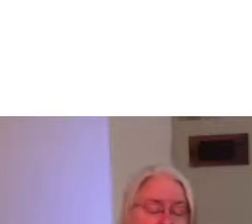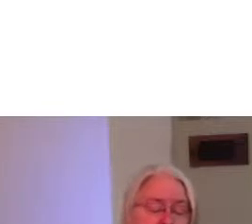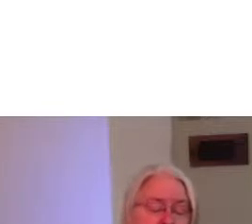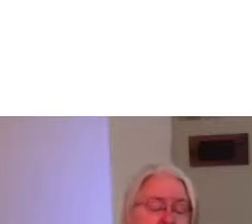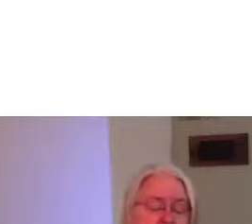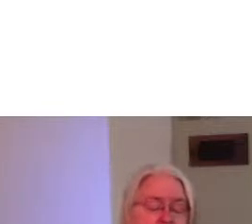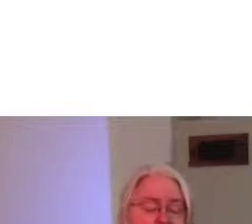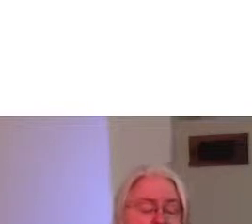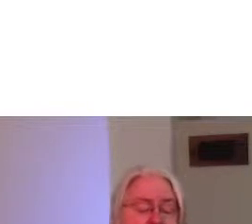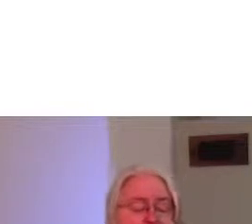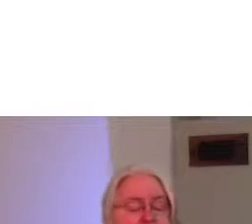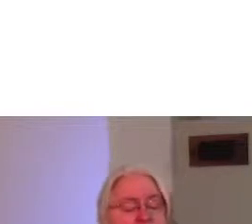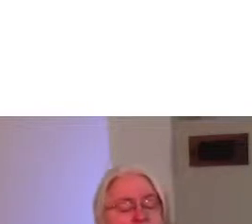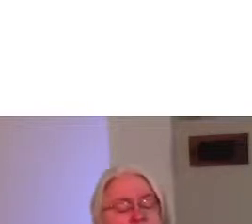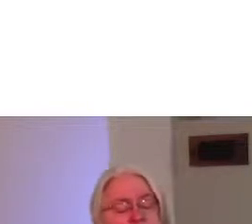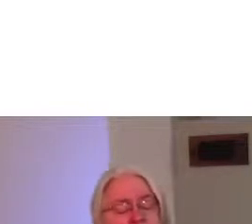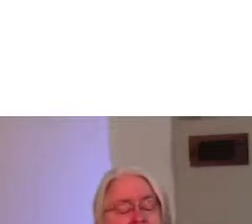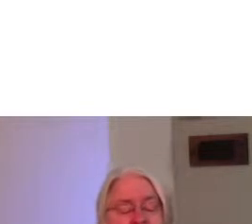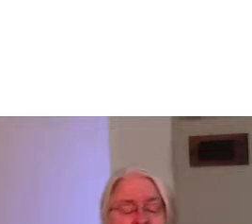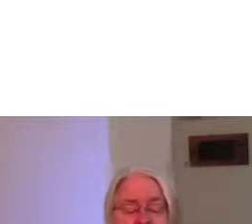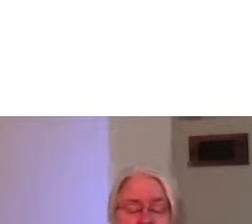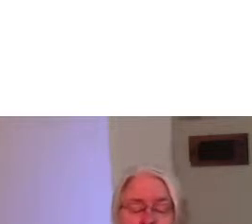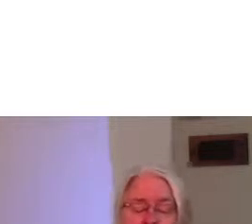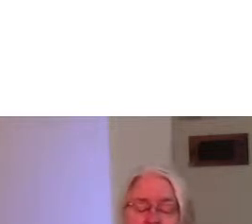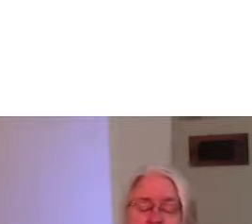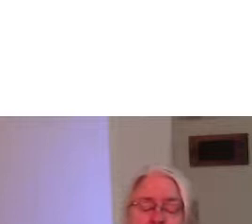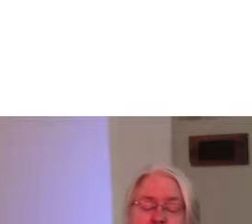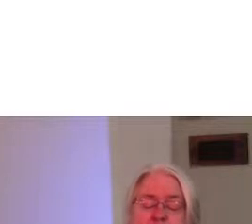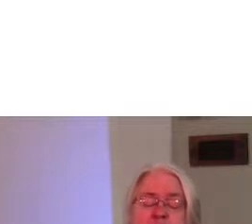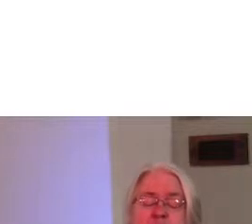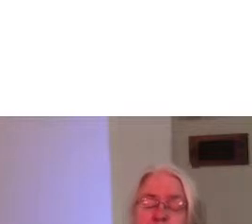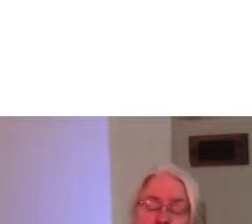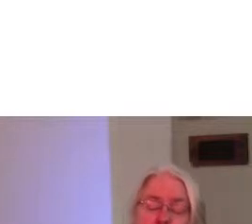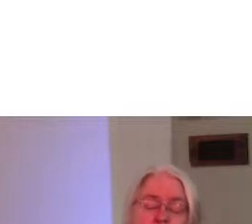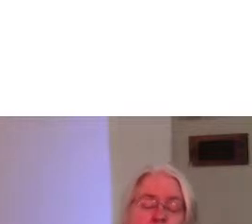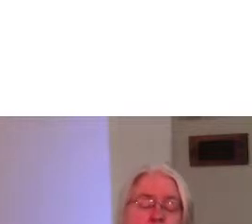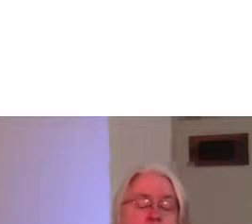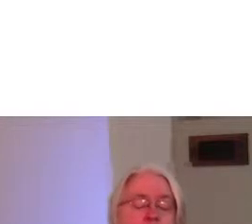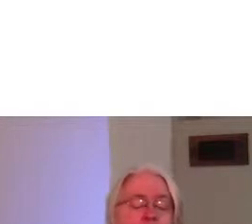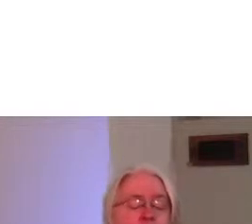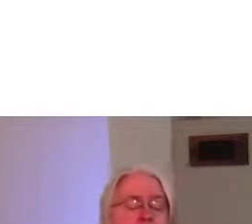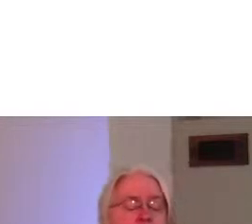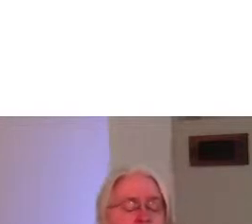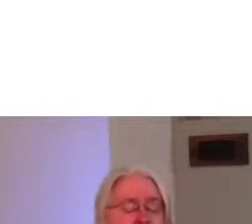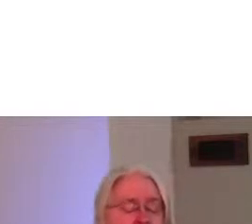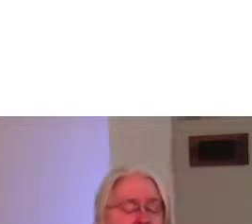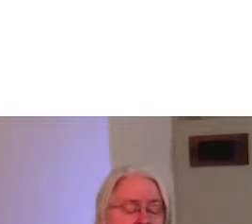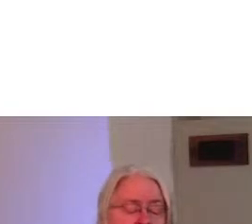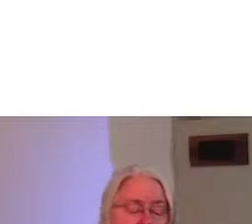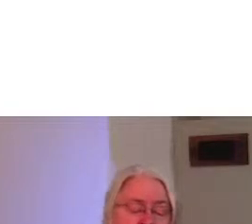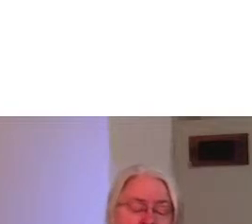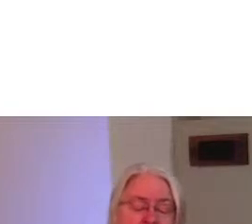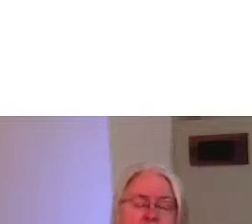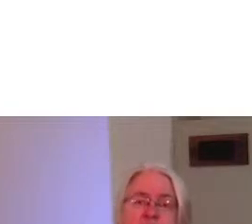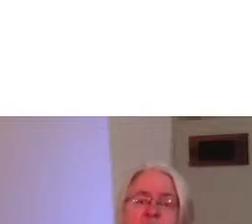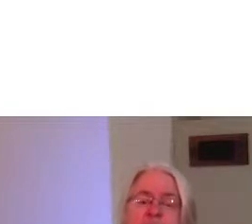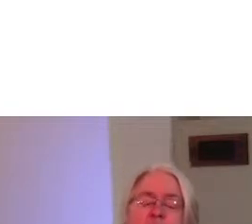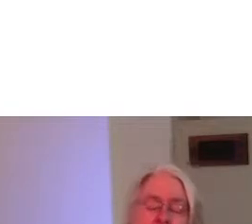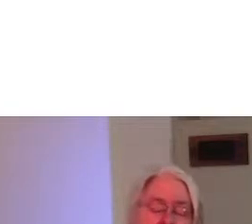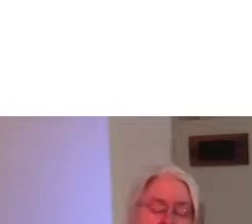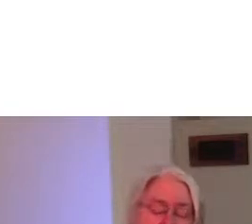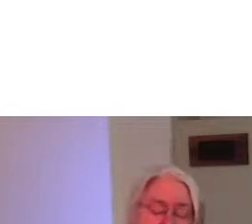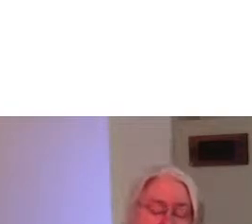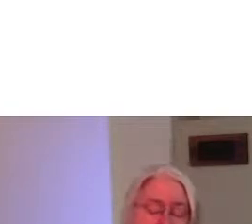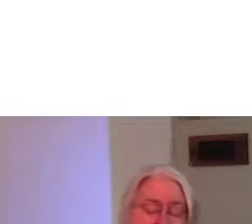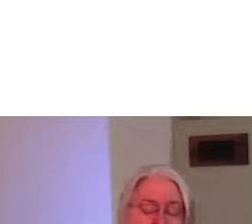alone. But most of all, we need close friends we can call our very